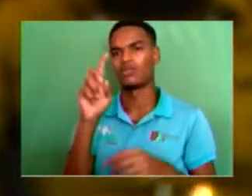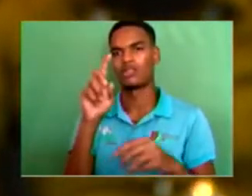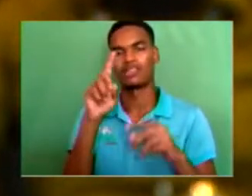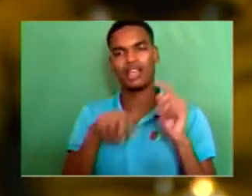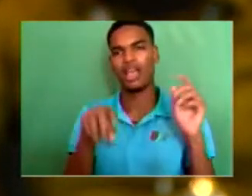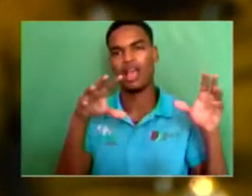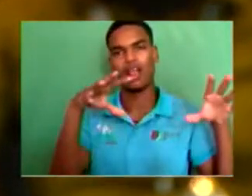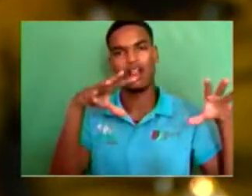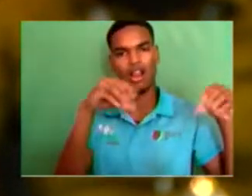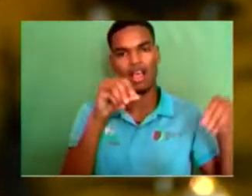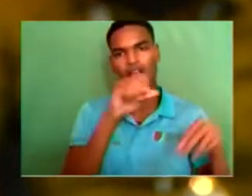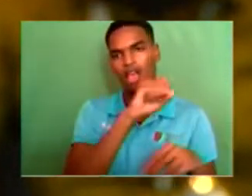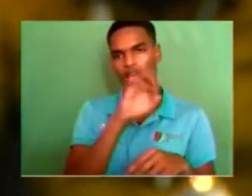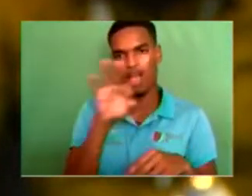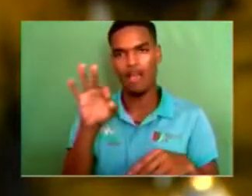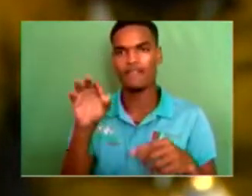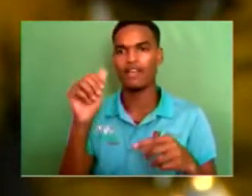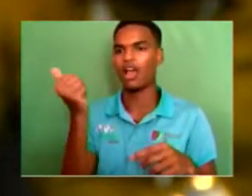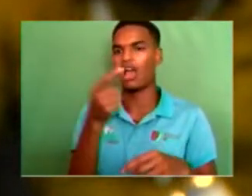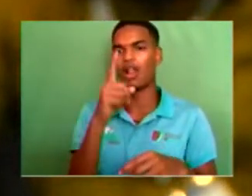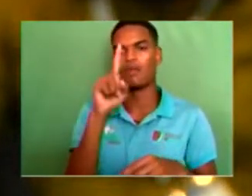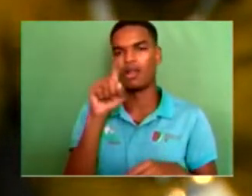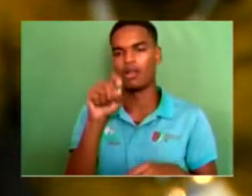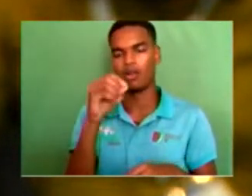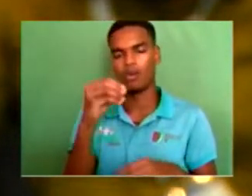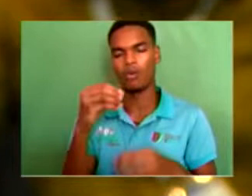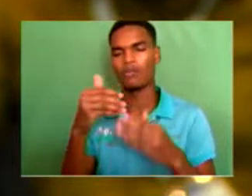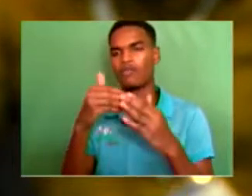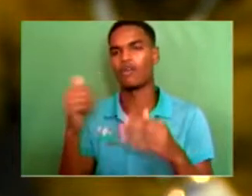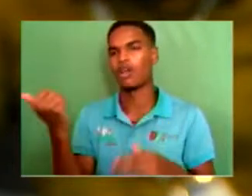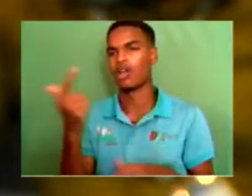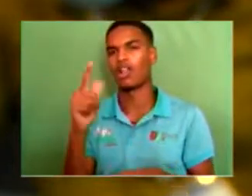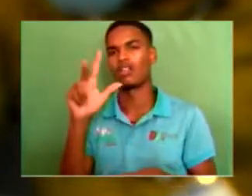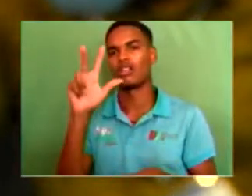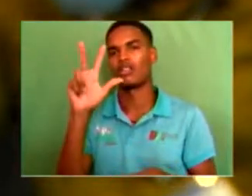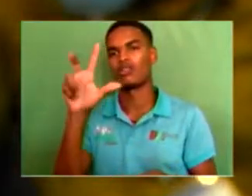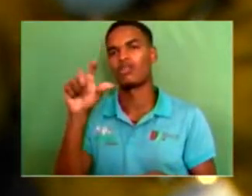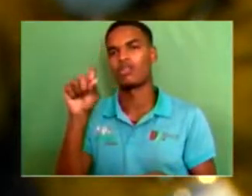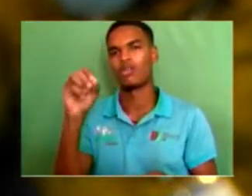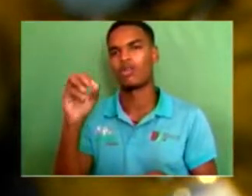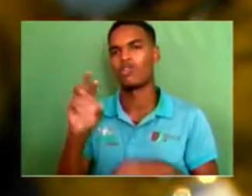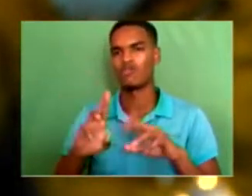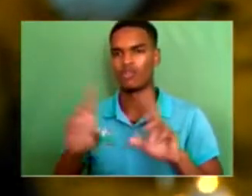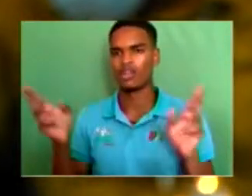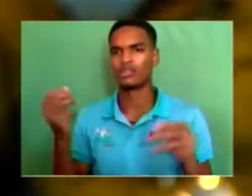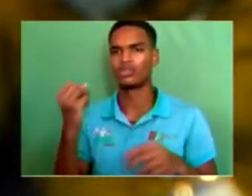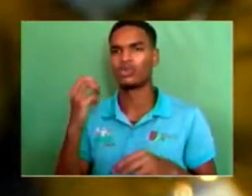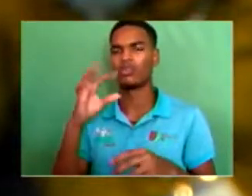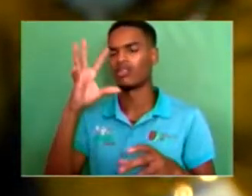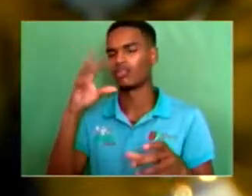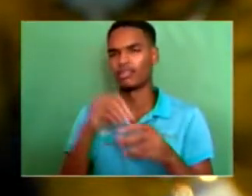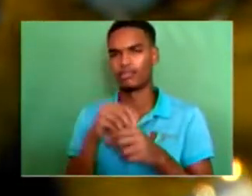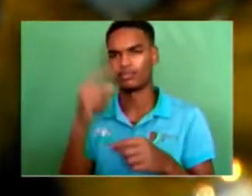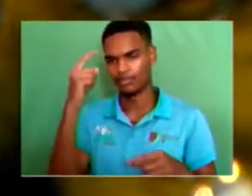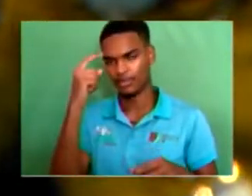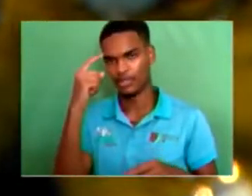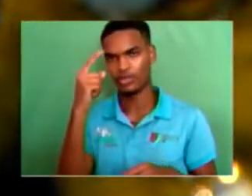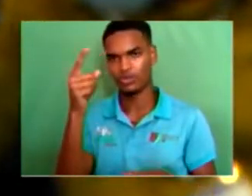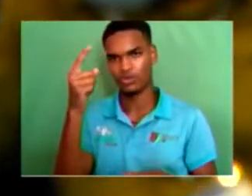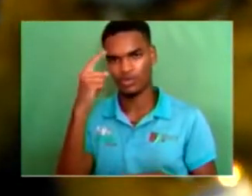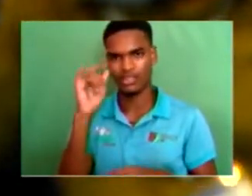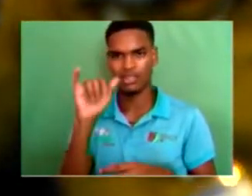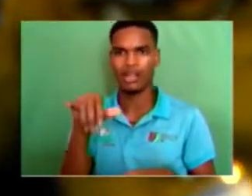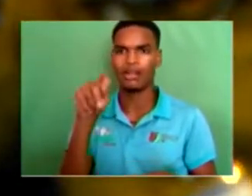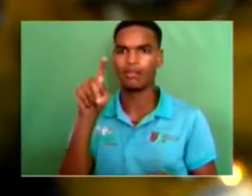audience is ready with 3.0 boxes. So with all that in mind, do you envision that Pearl TV would